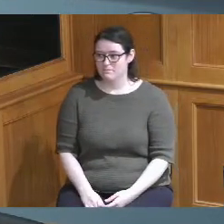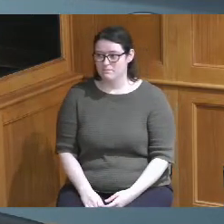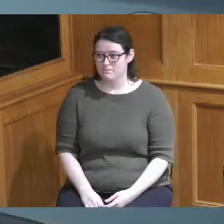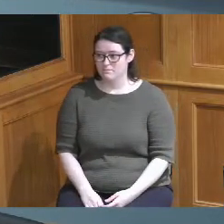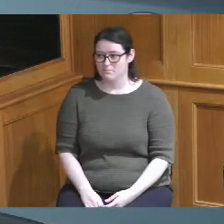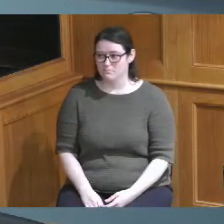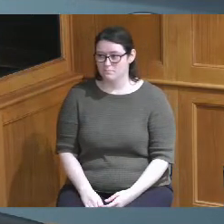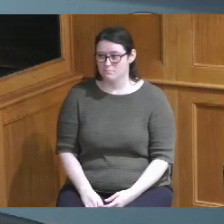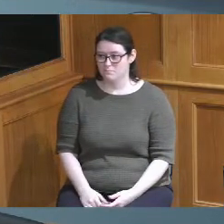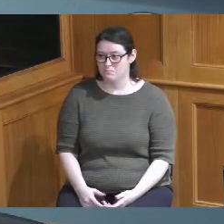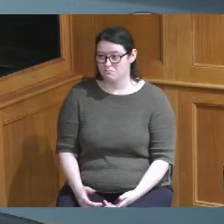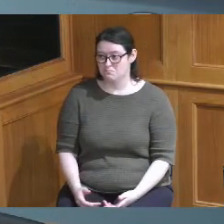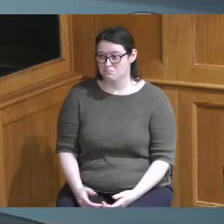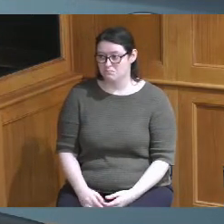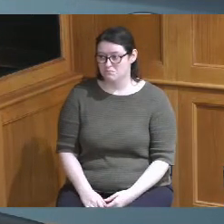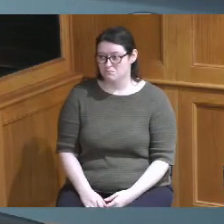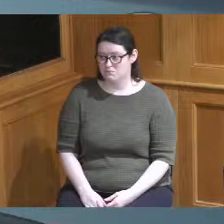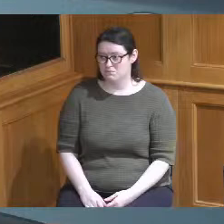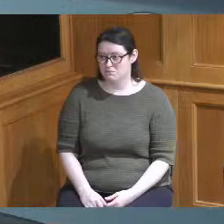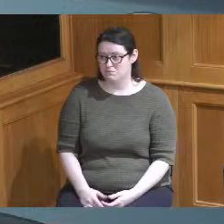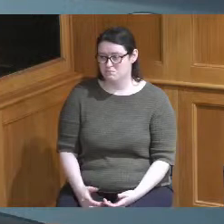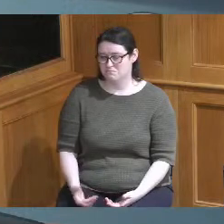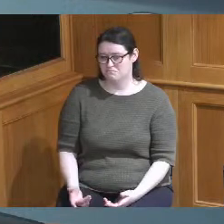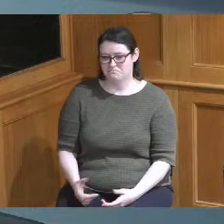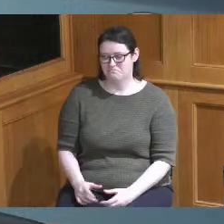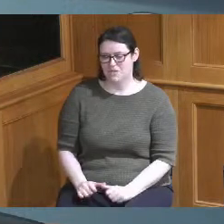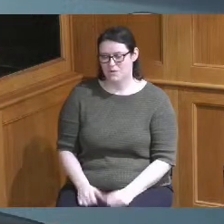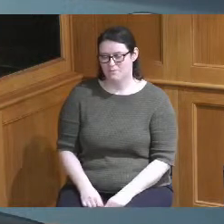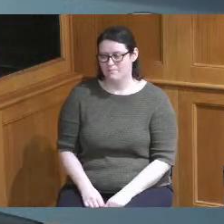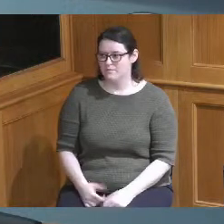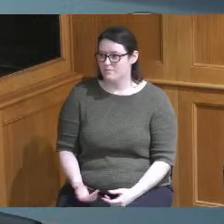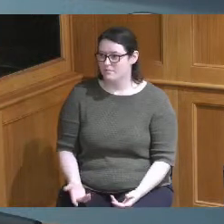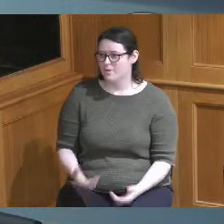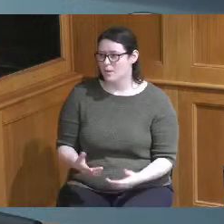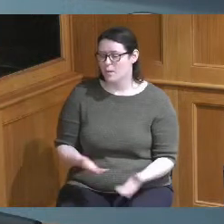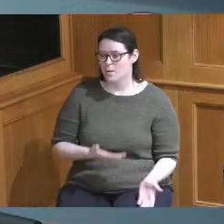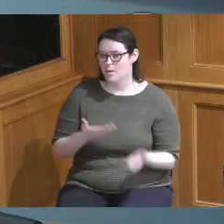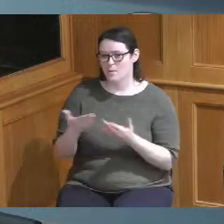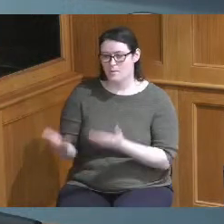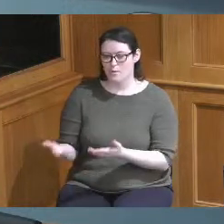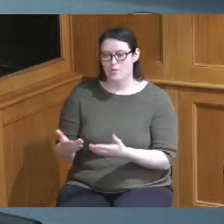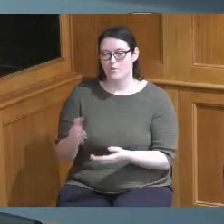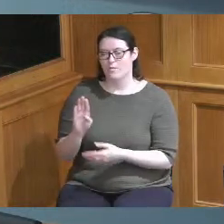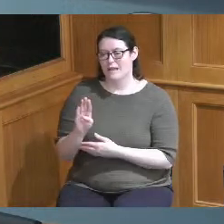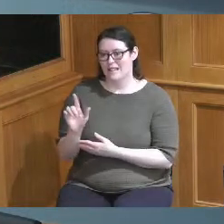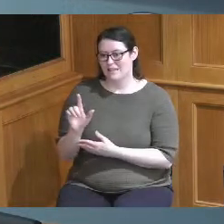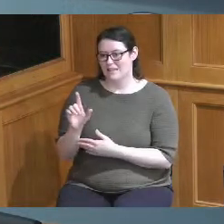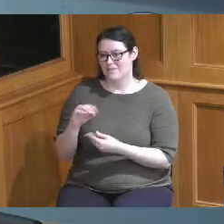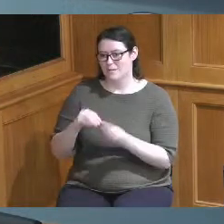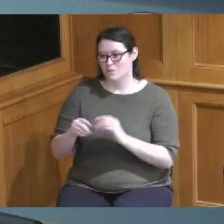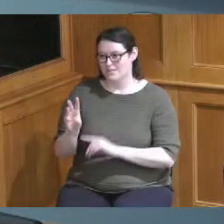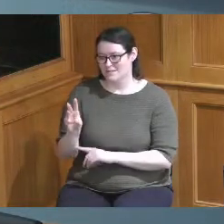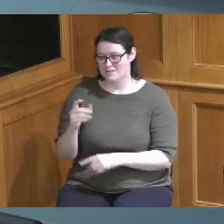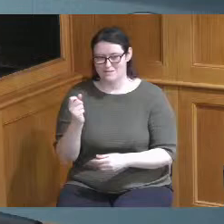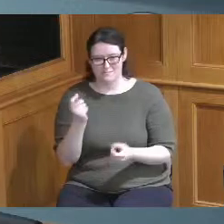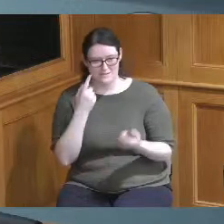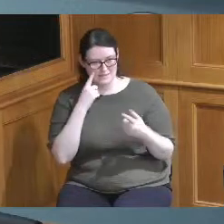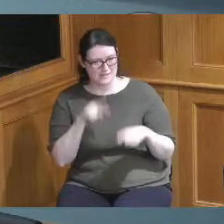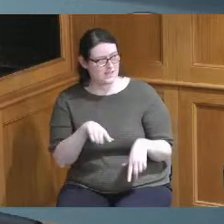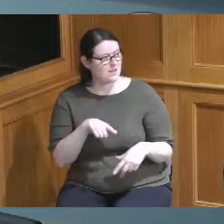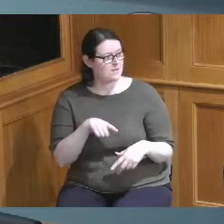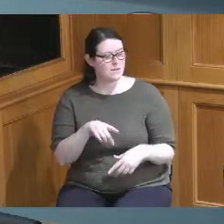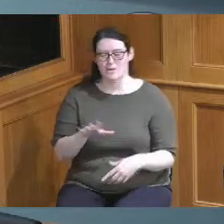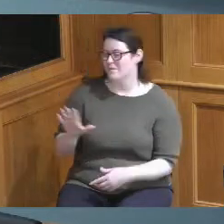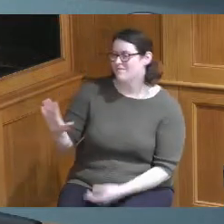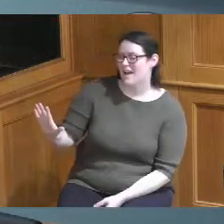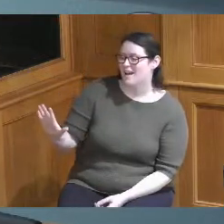Are you comfortable? Yeah, I'm okay with that. Yeah. Okay. Make a motion to approve by leave 6. Second. By leave